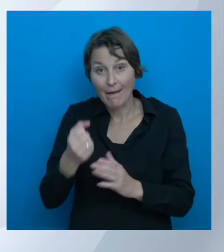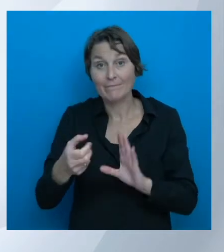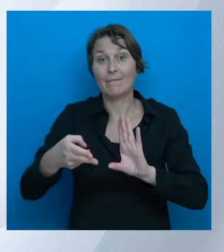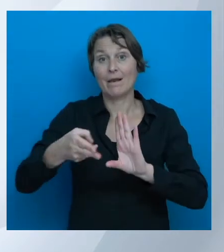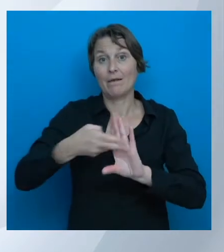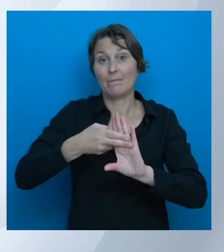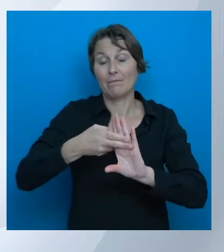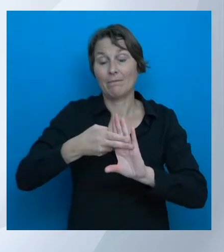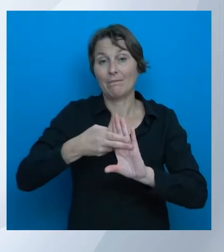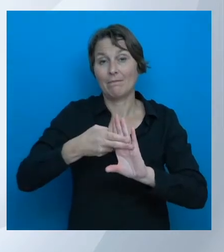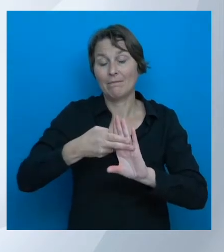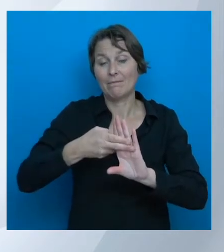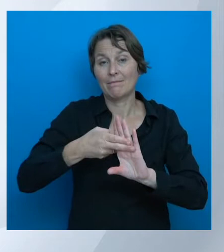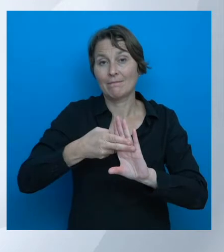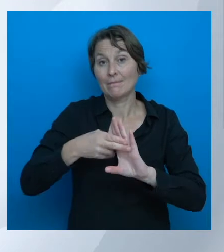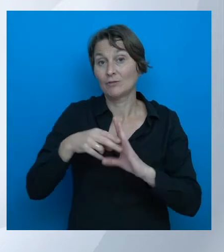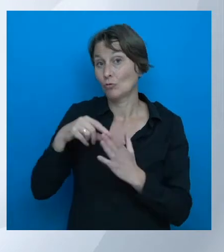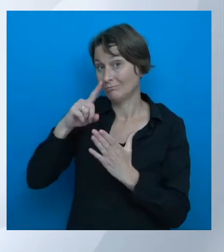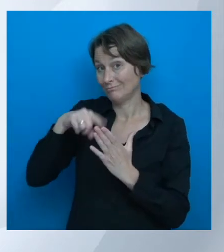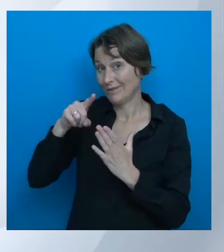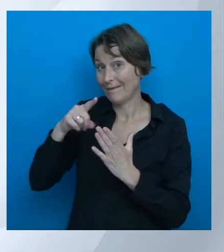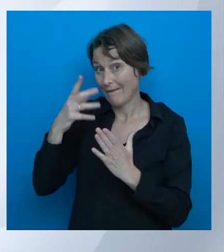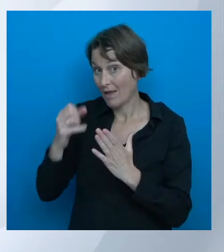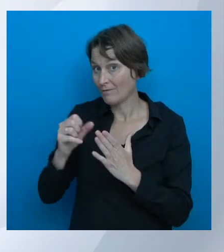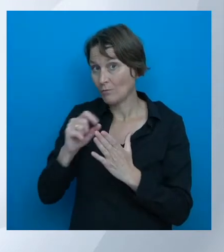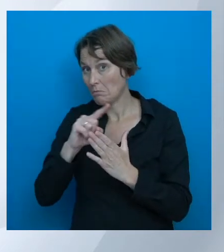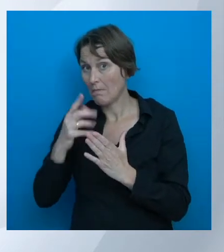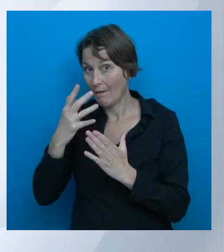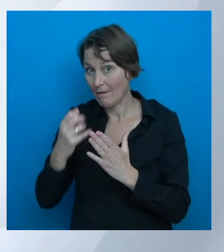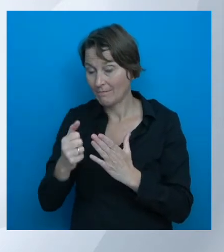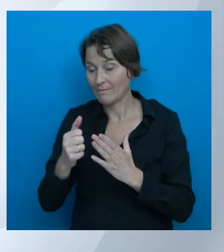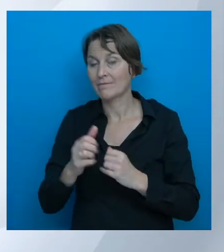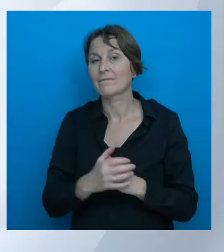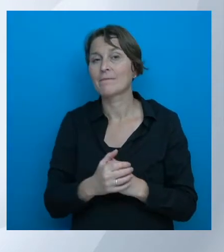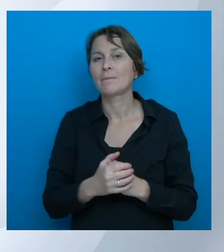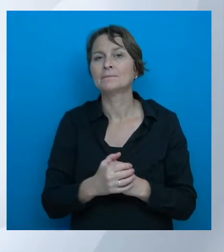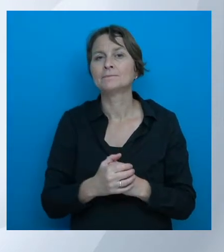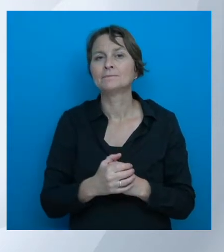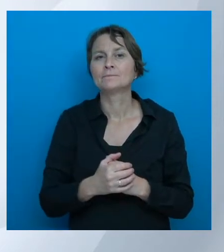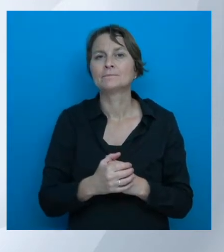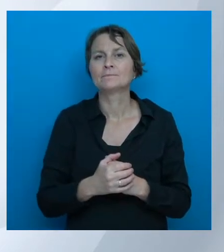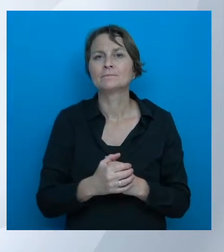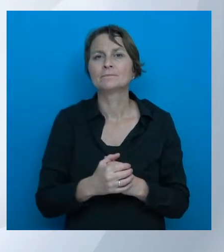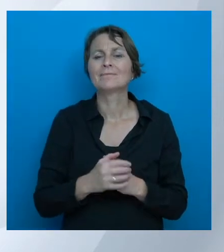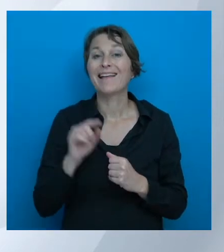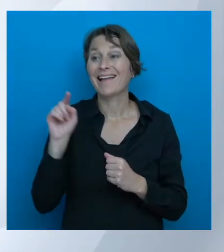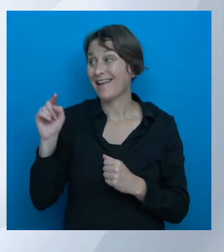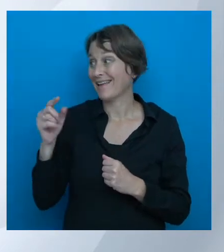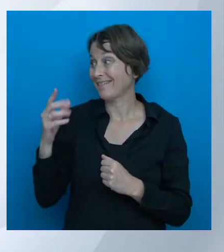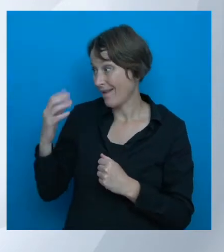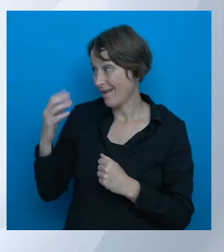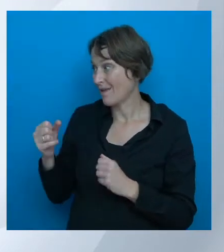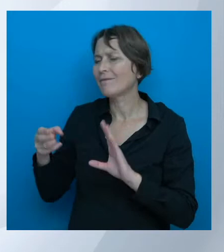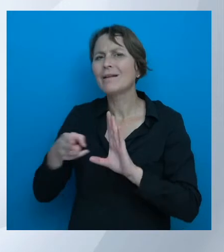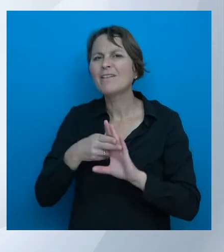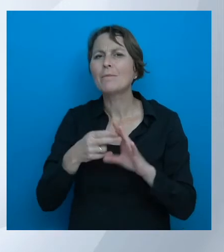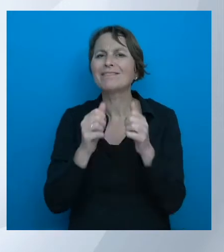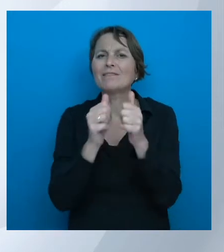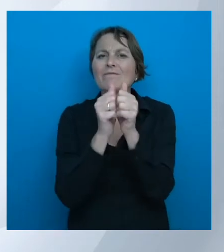and that needs to have a value that is in line with a specific